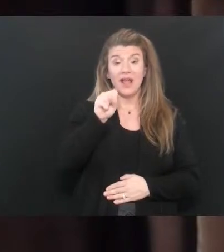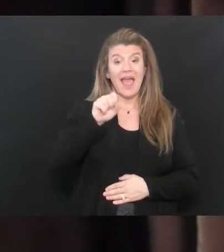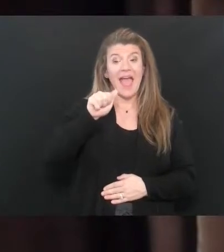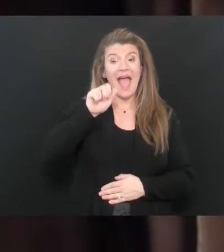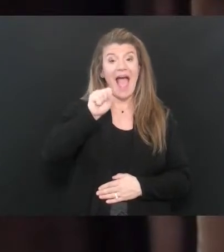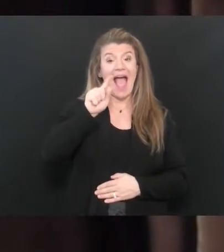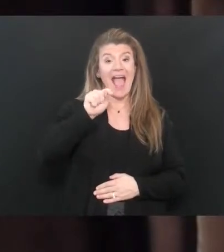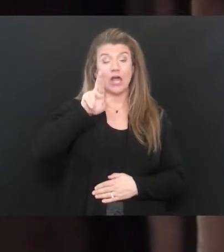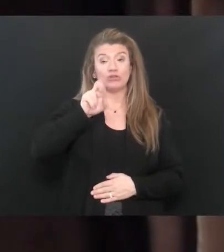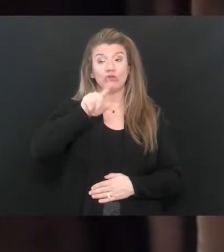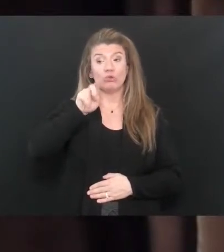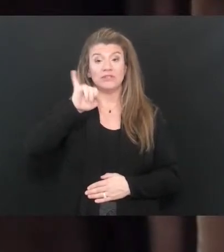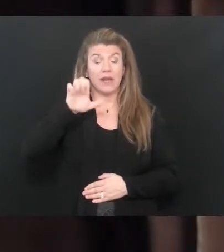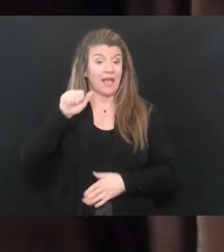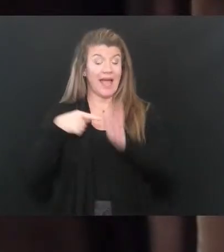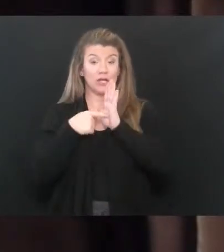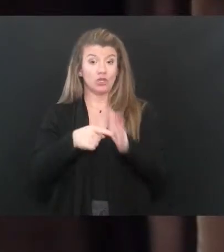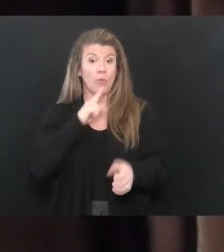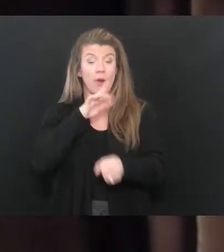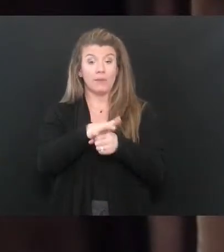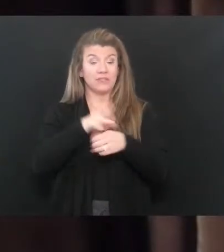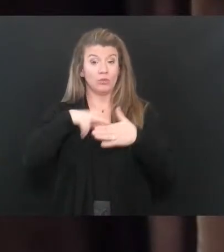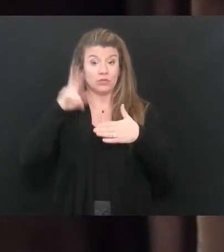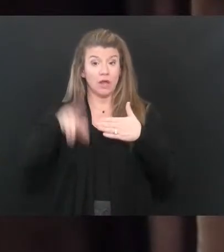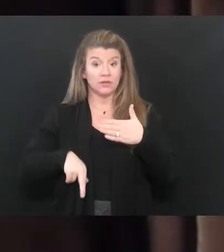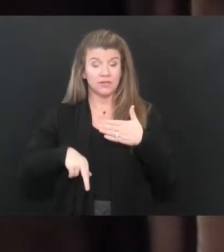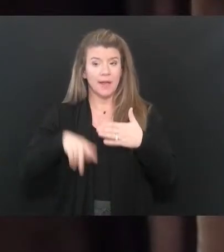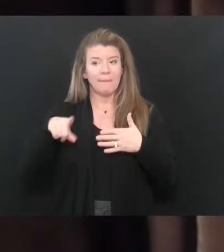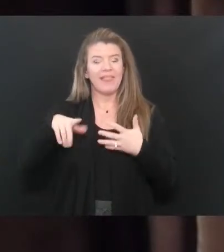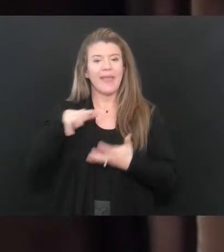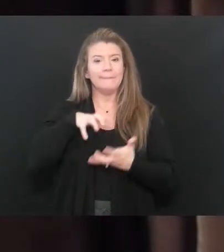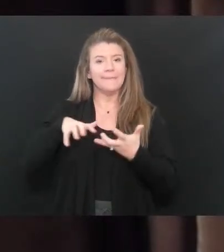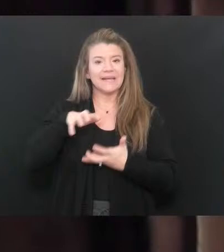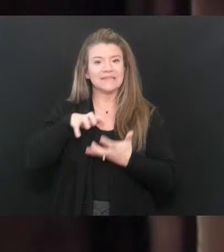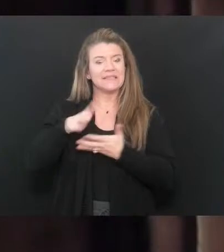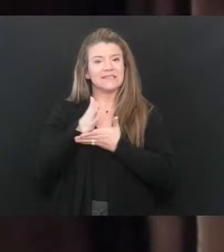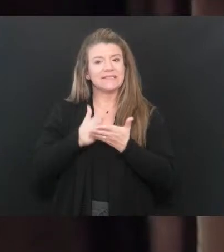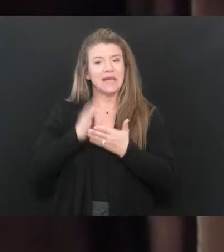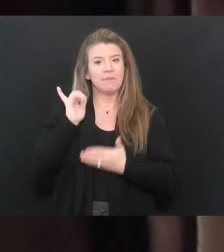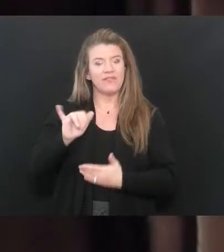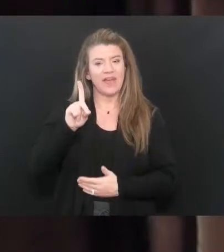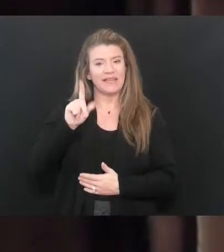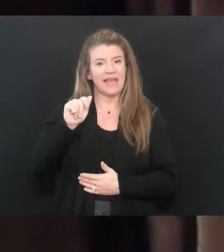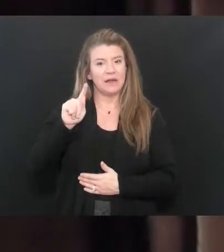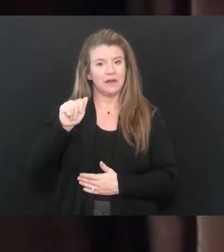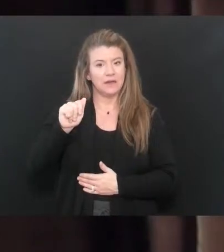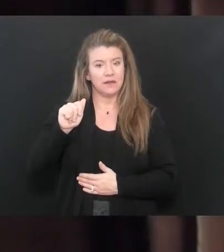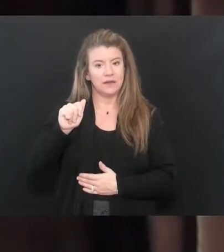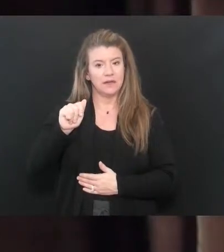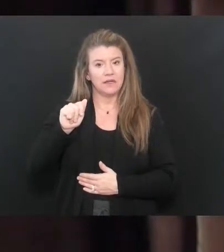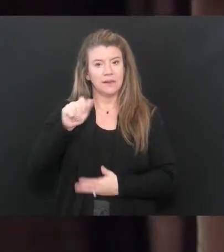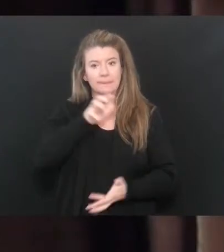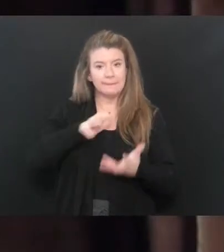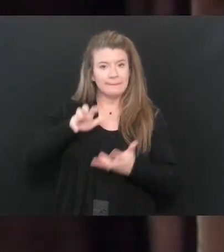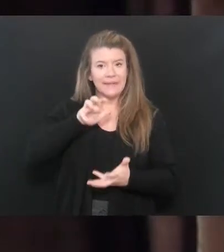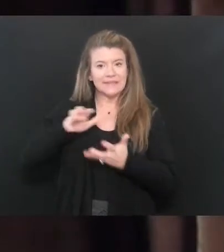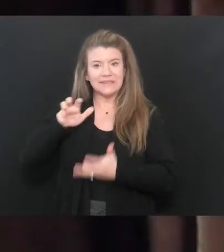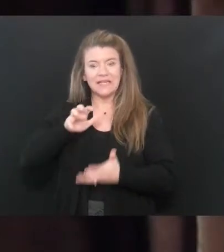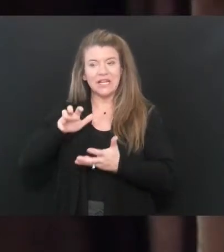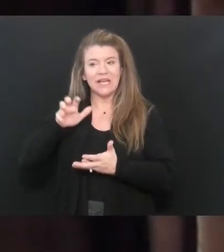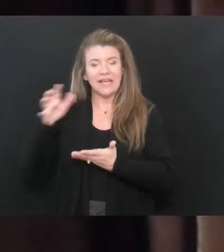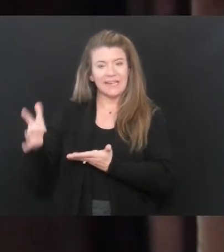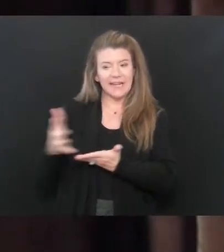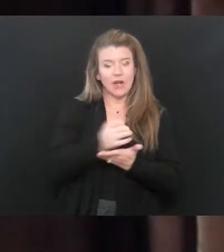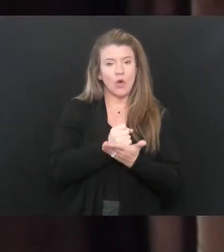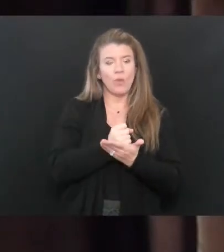AstraZeneca had shown promising results, but they mixed some of the data with